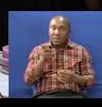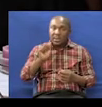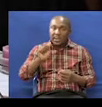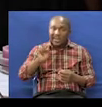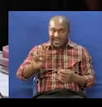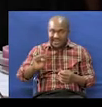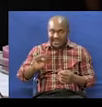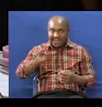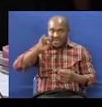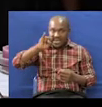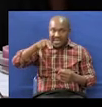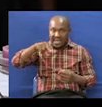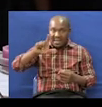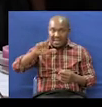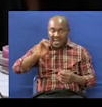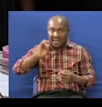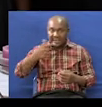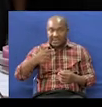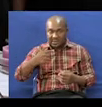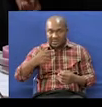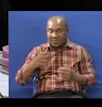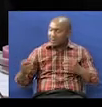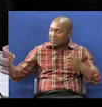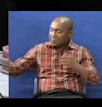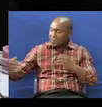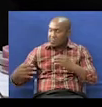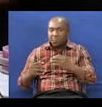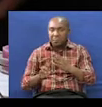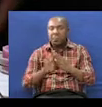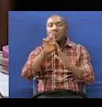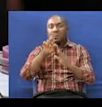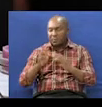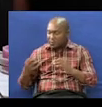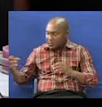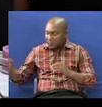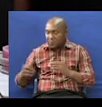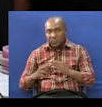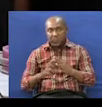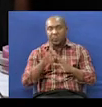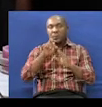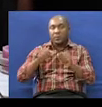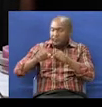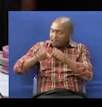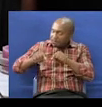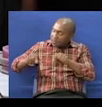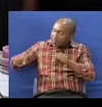to let in gas from the gas supply. It